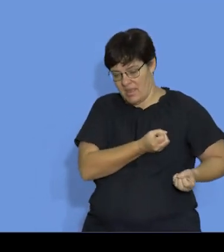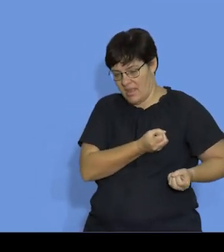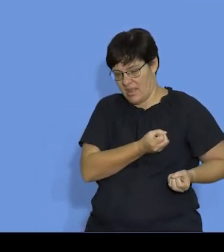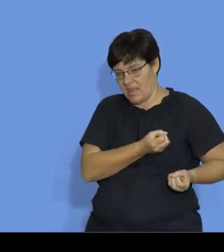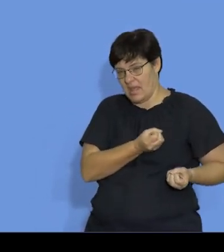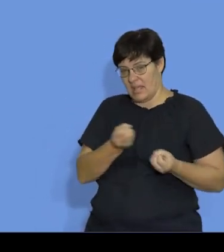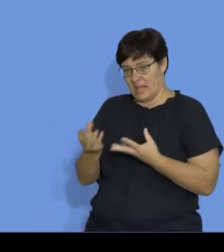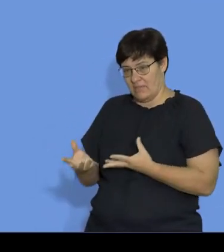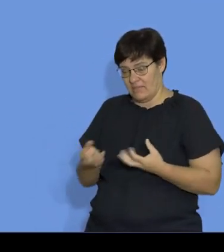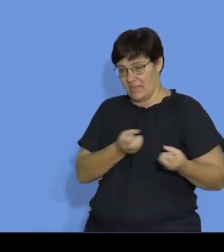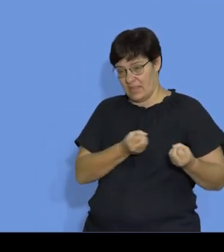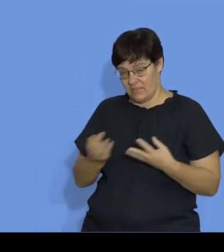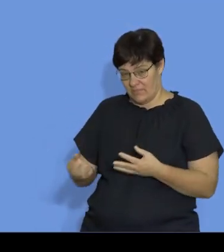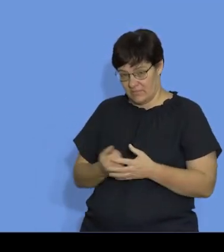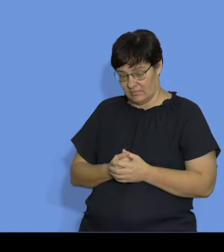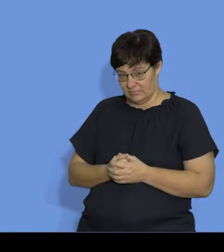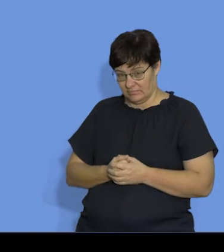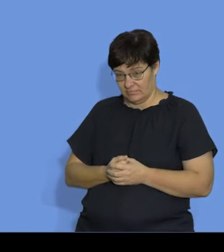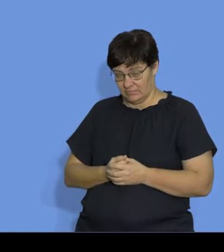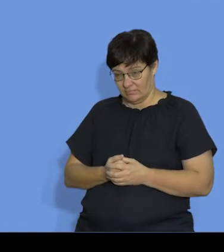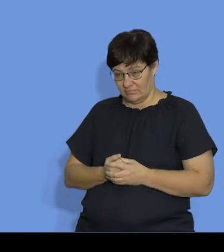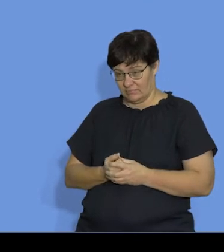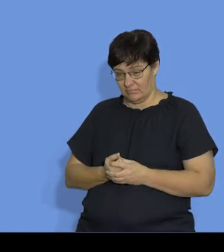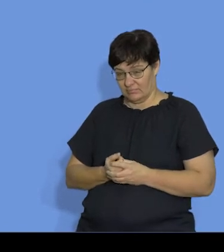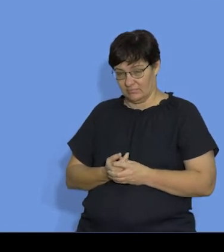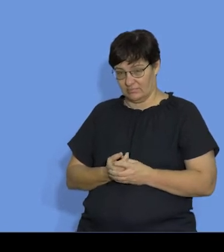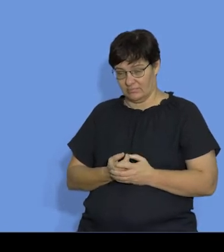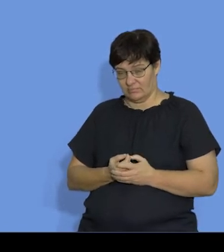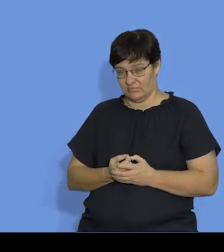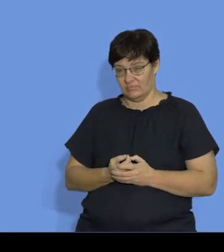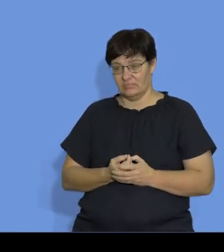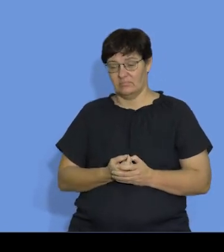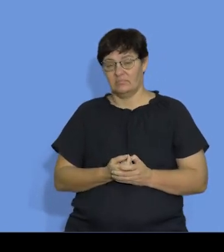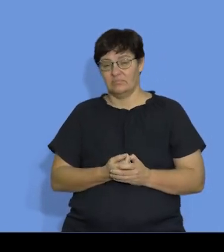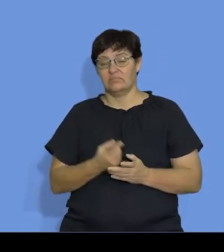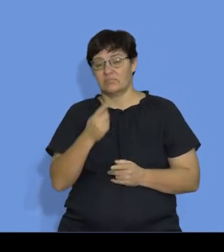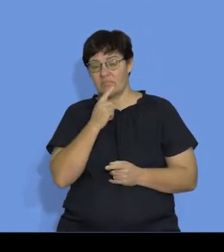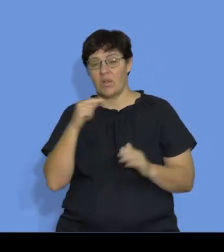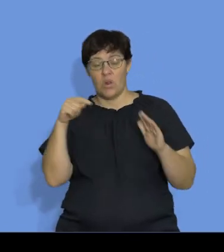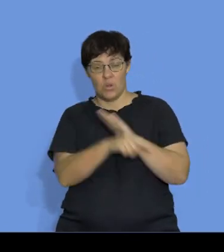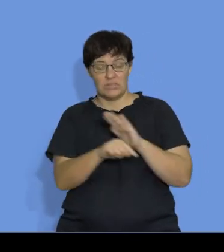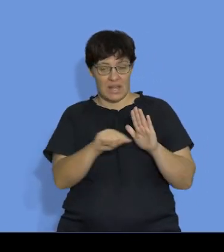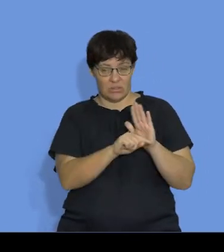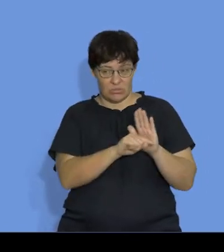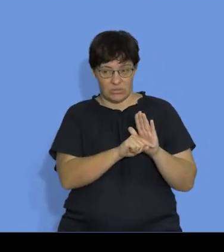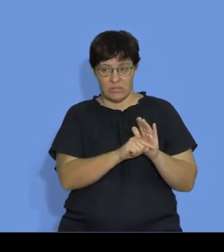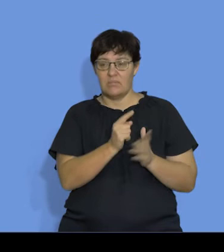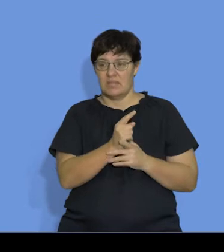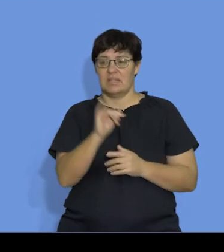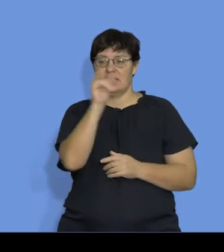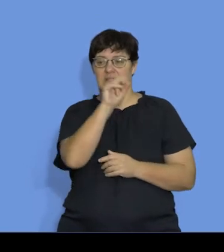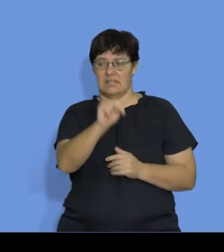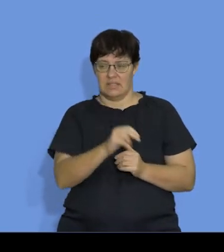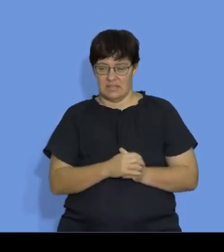the oxidation number, right? So a substance that undergoes the loss in this case is zinc. So